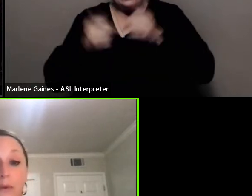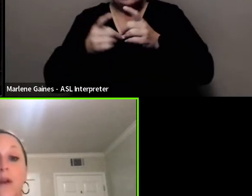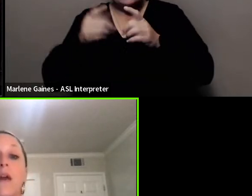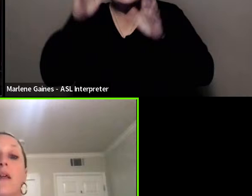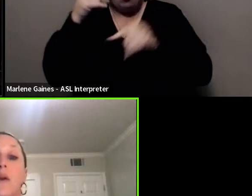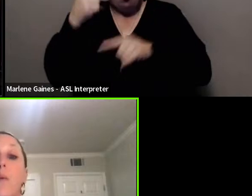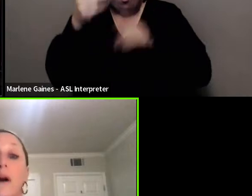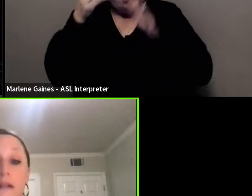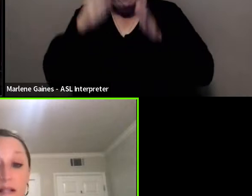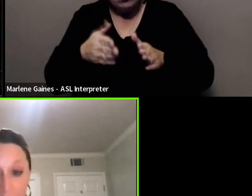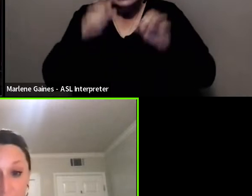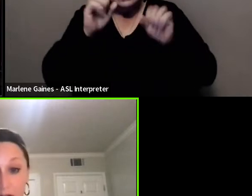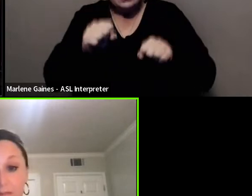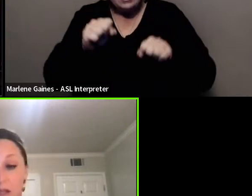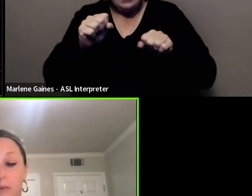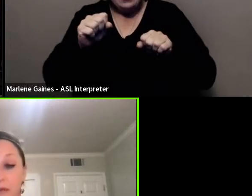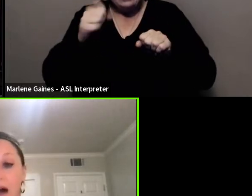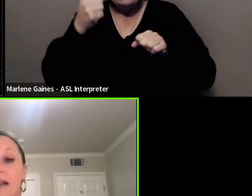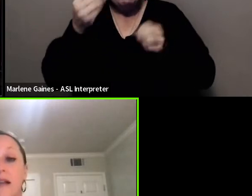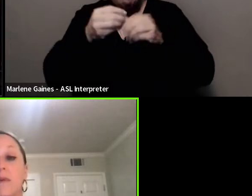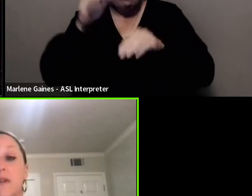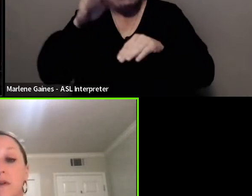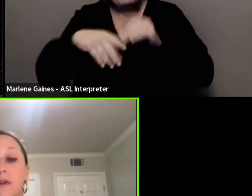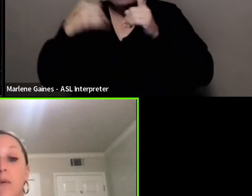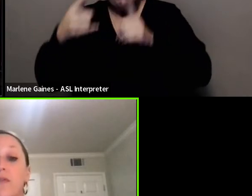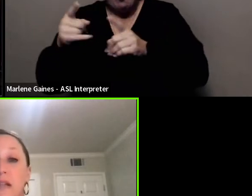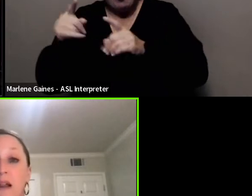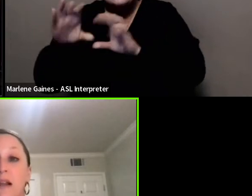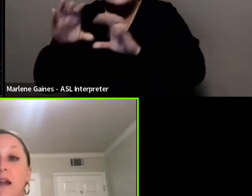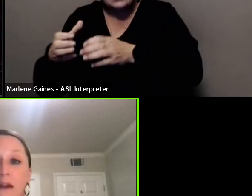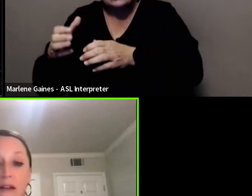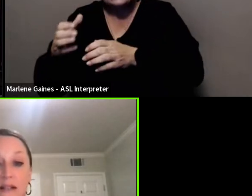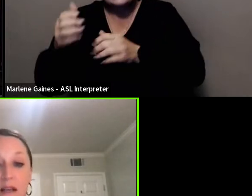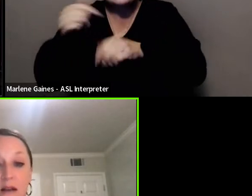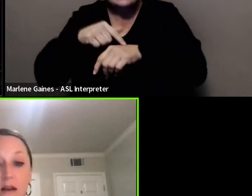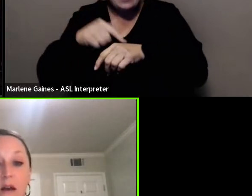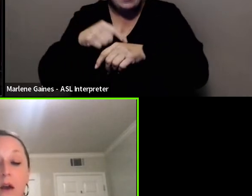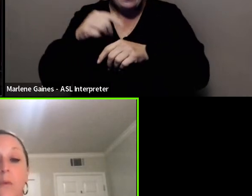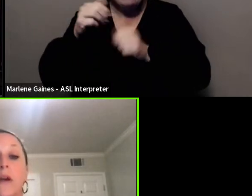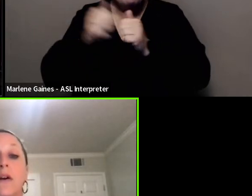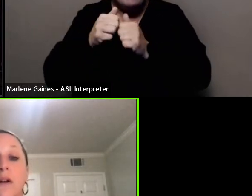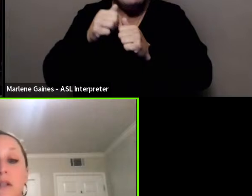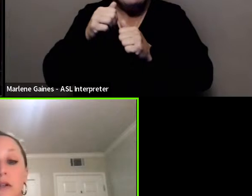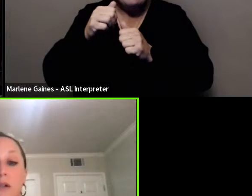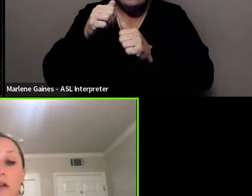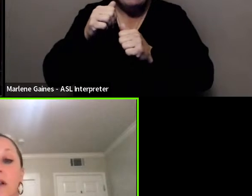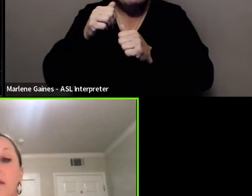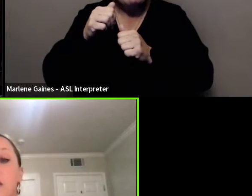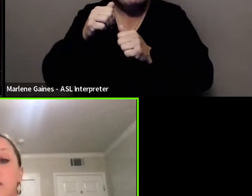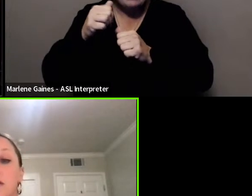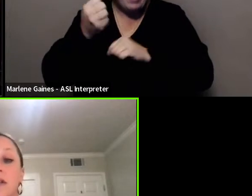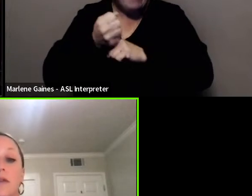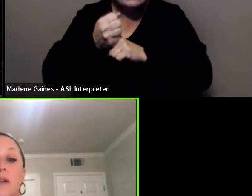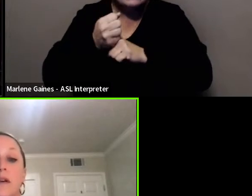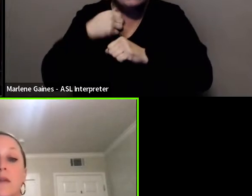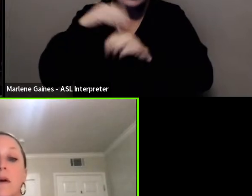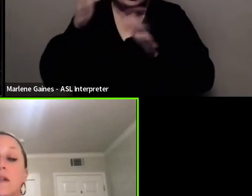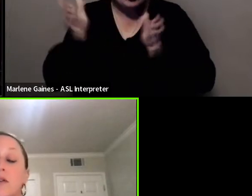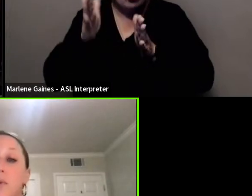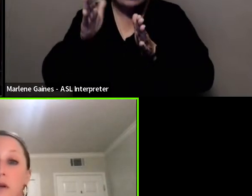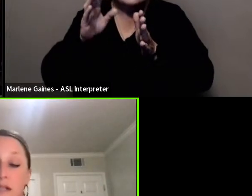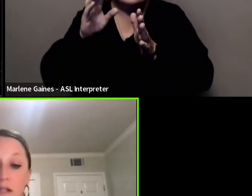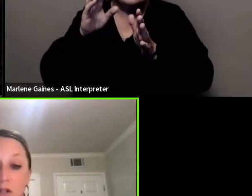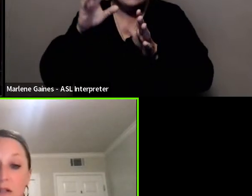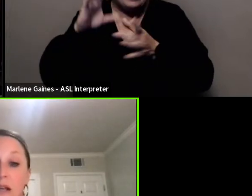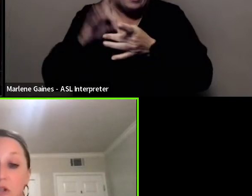person can hold than one section can provide time to do so with fidelity and efficacy. We encourage the district to collaborate with our teacher leaders about